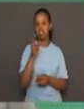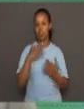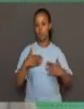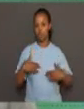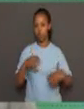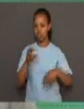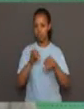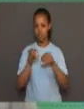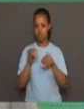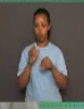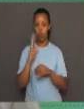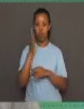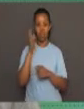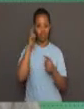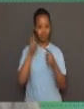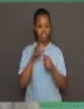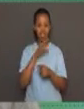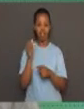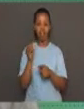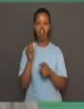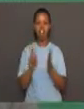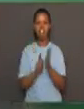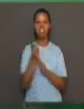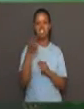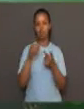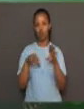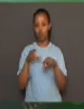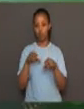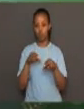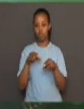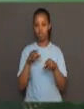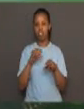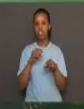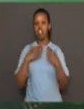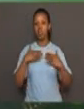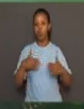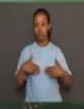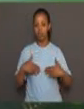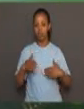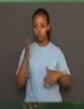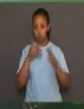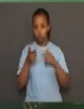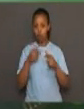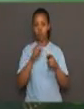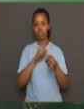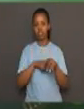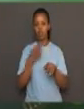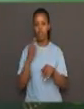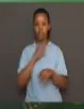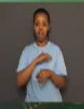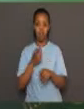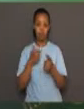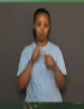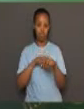quickly, plan ahead, and make developments. As physical traits evolved, the brain